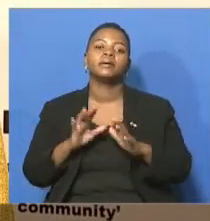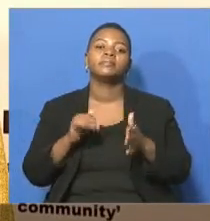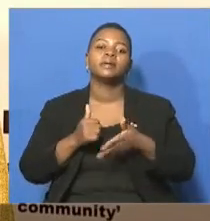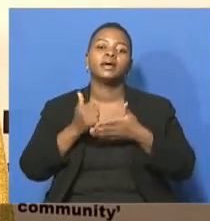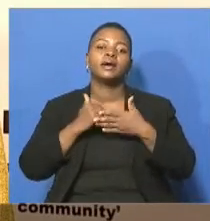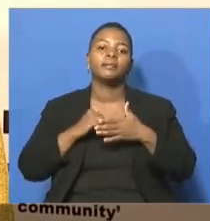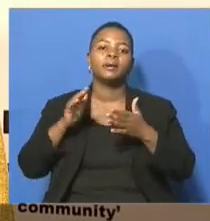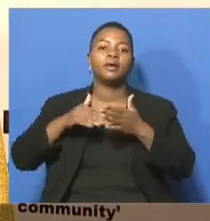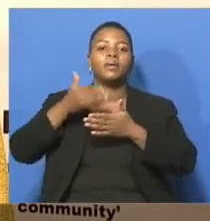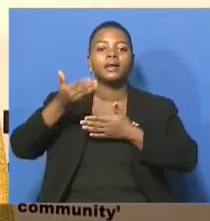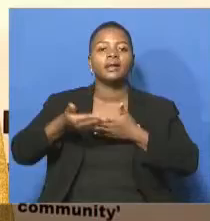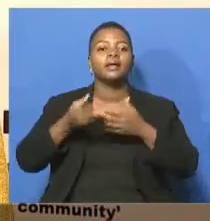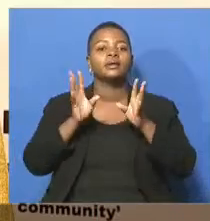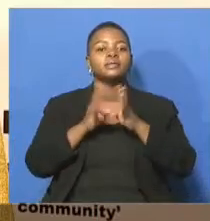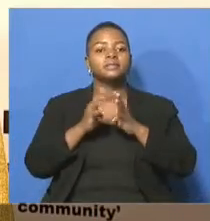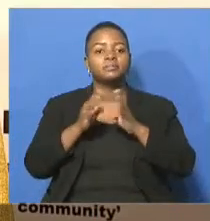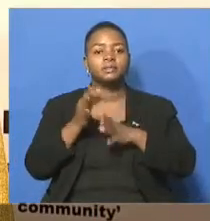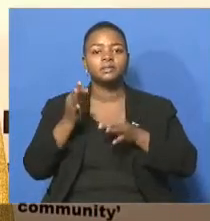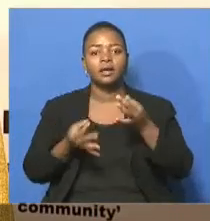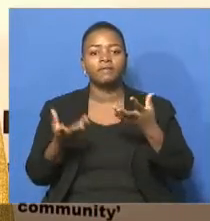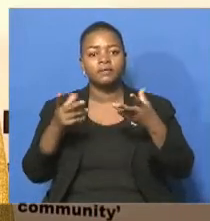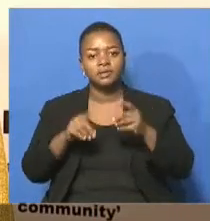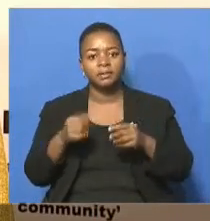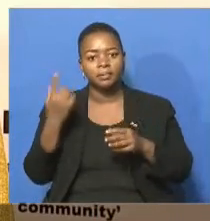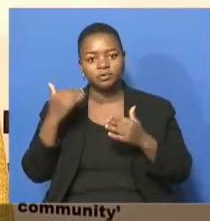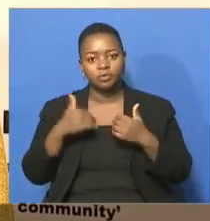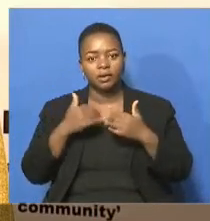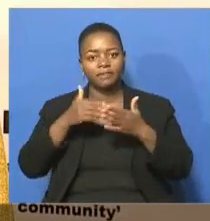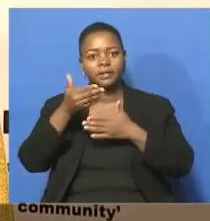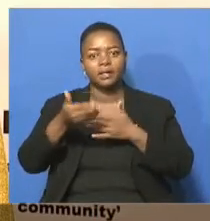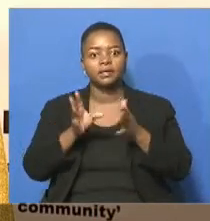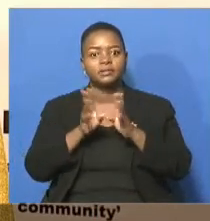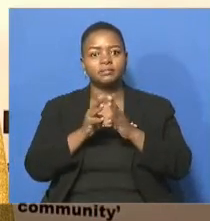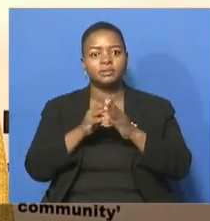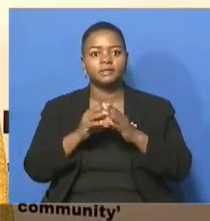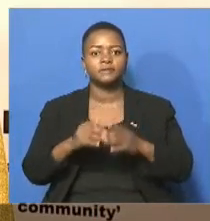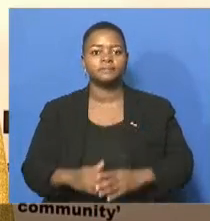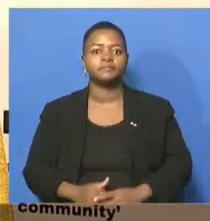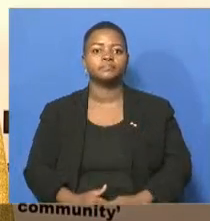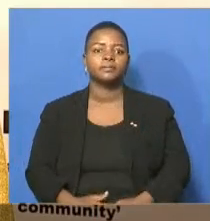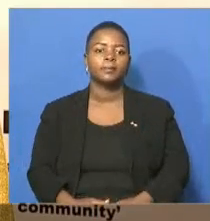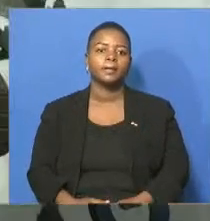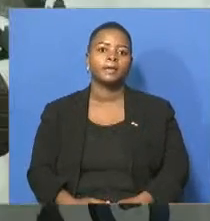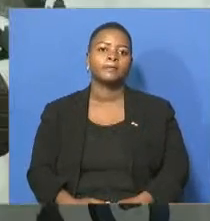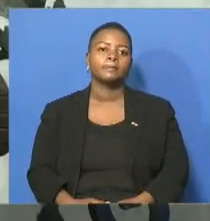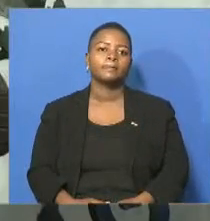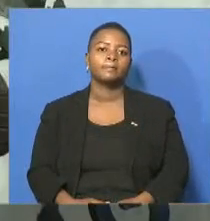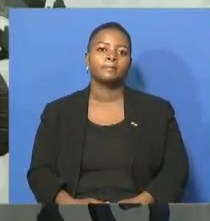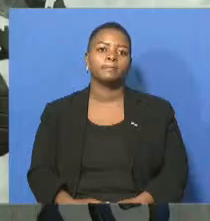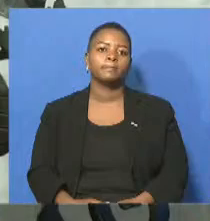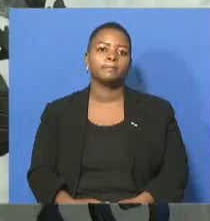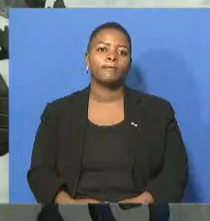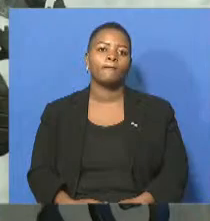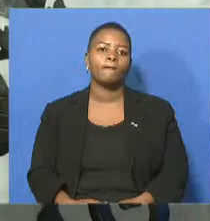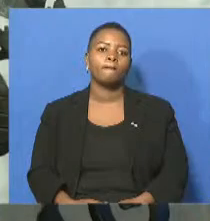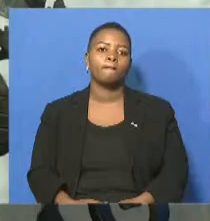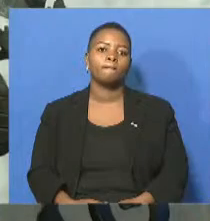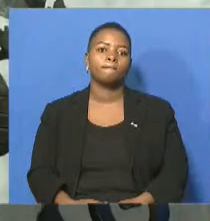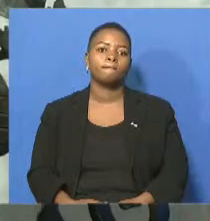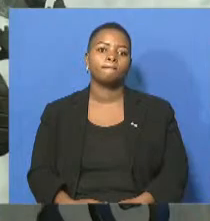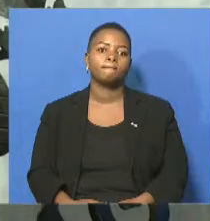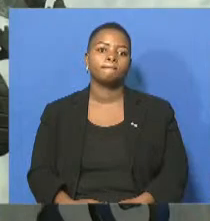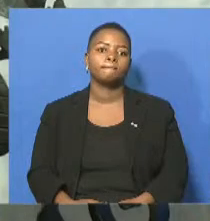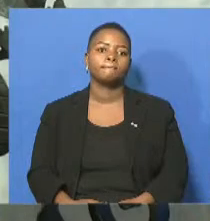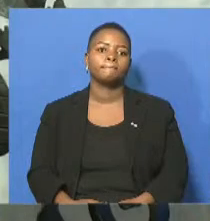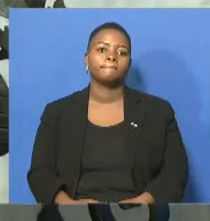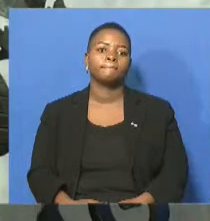next conference. It happens or the next conference. Dumela jalo gone gore tare following le